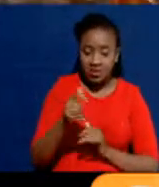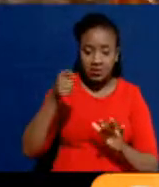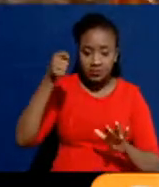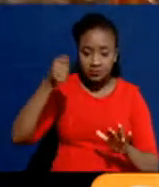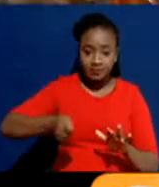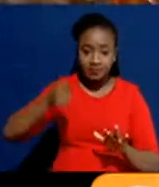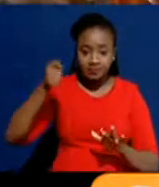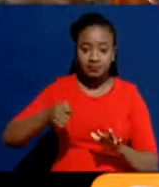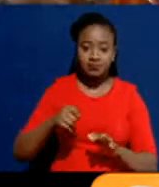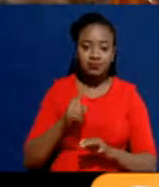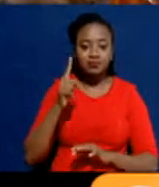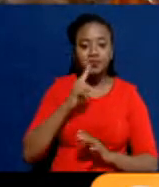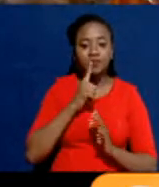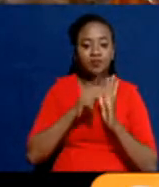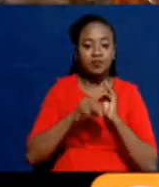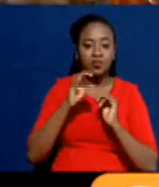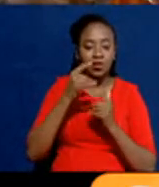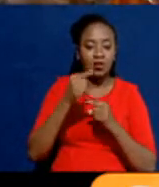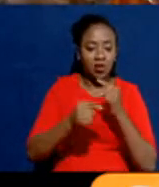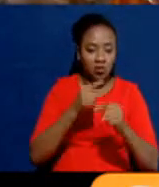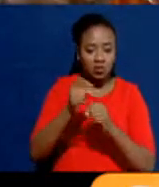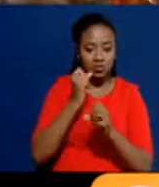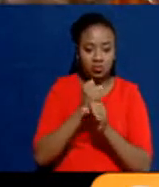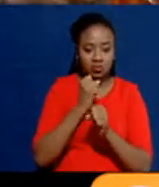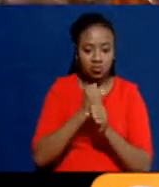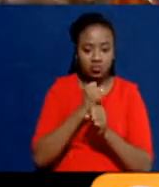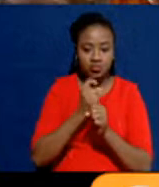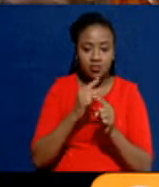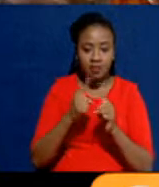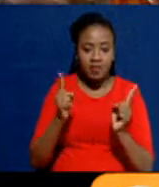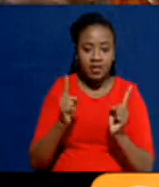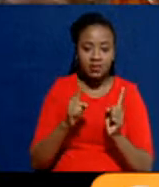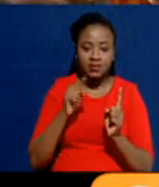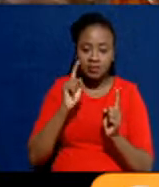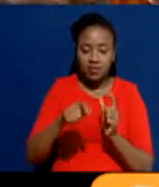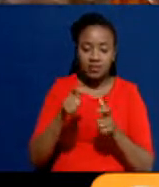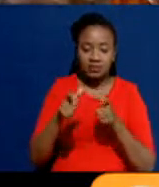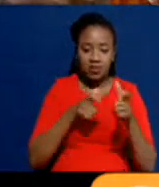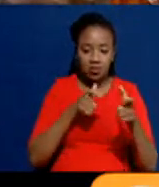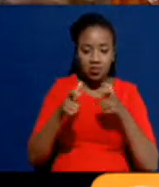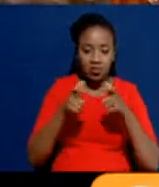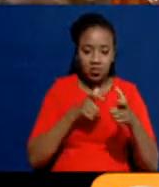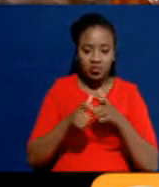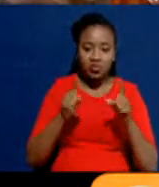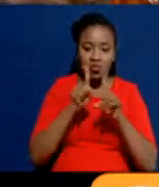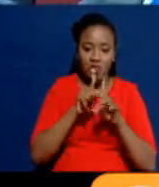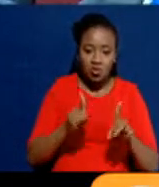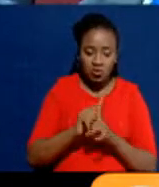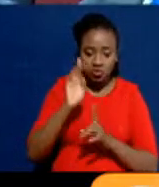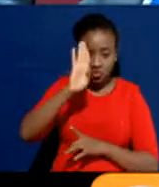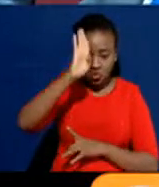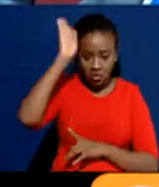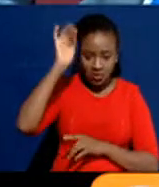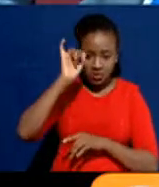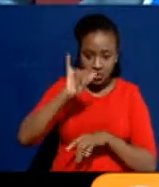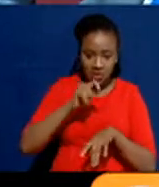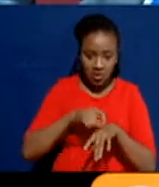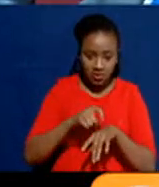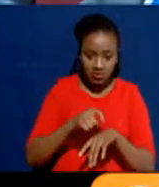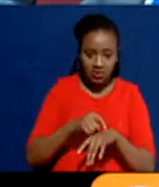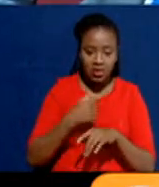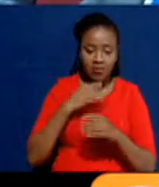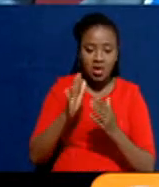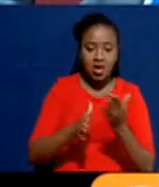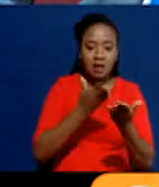judgment, he said that they'll continue to serve, but that has to be regularized. Uh-huh. Of course, the Attorney General at that time went ahead and appealed against that